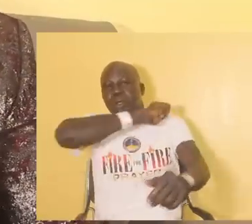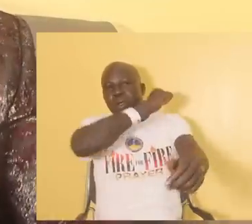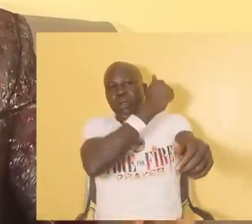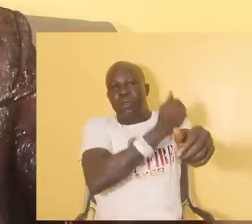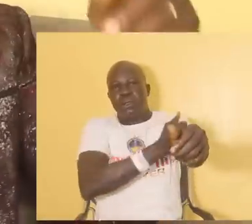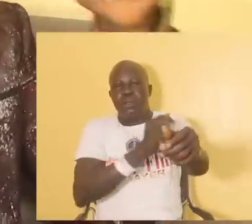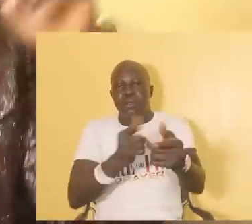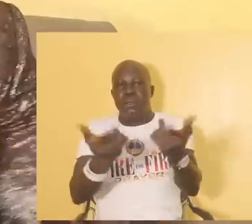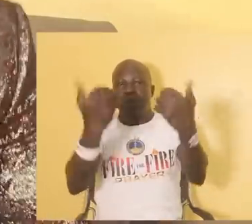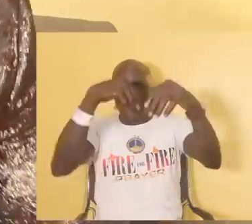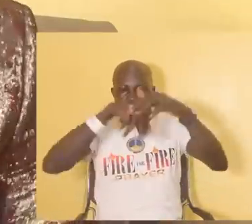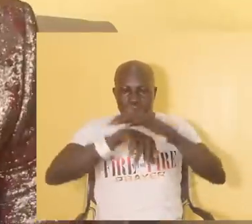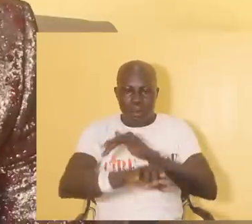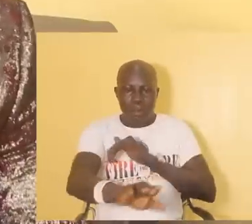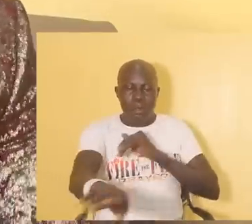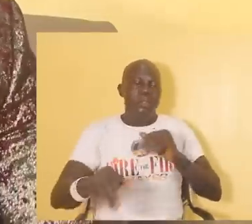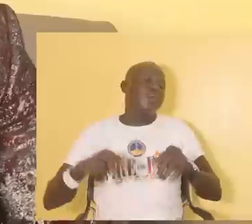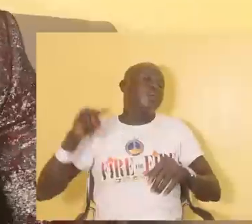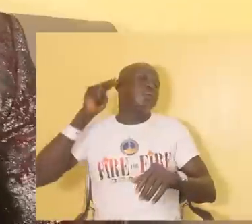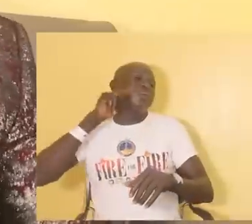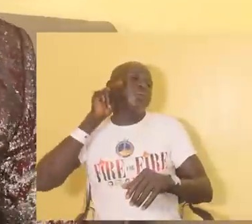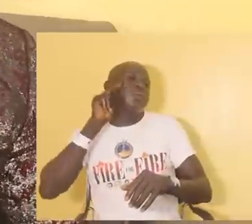authority of come on, Nigeria.